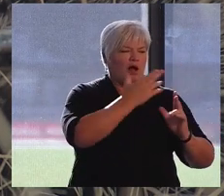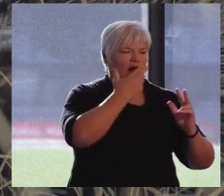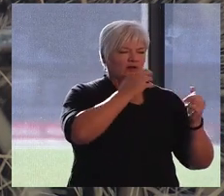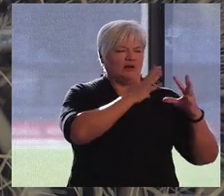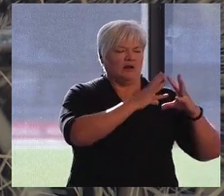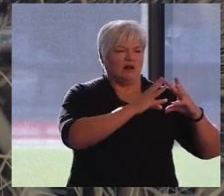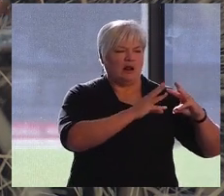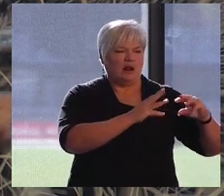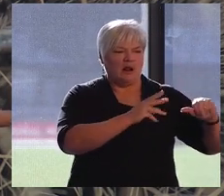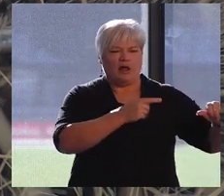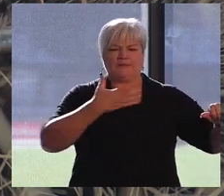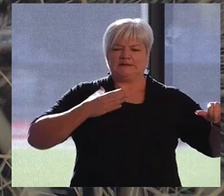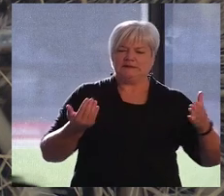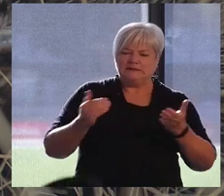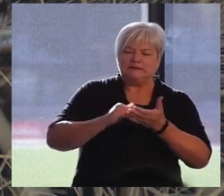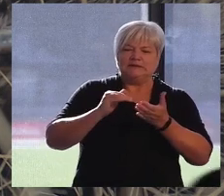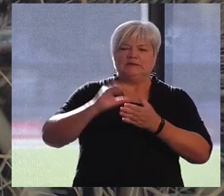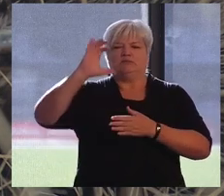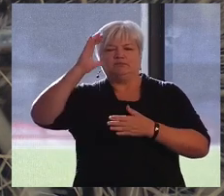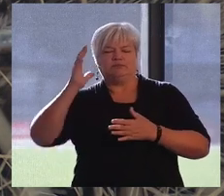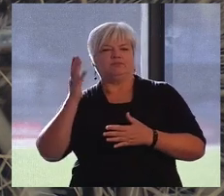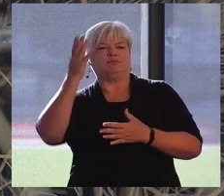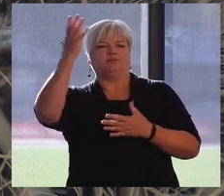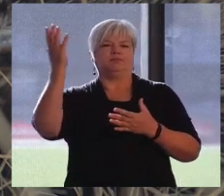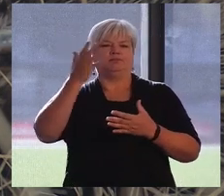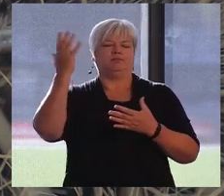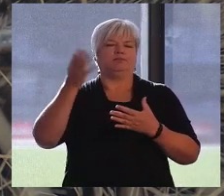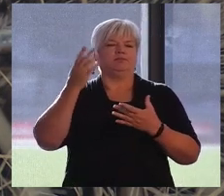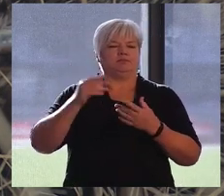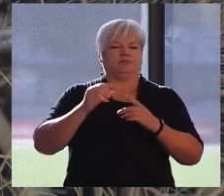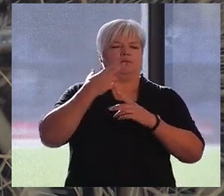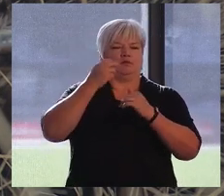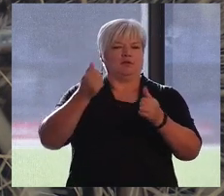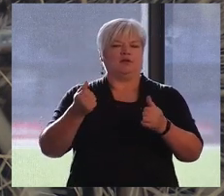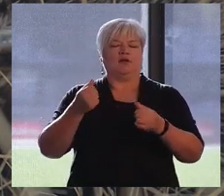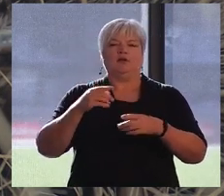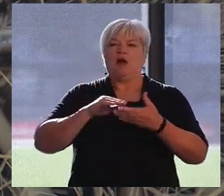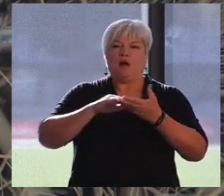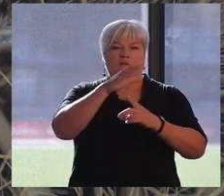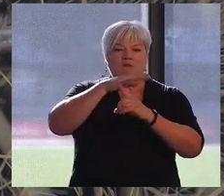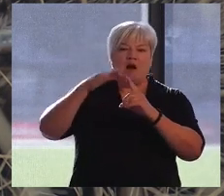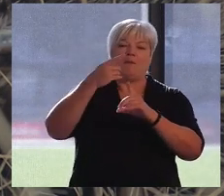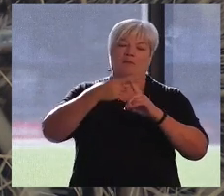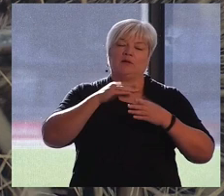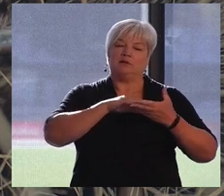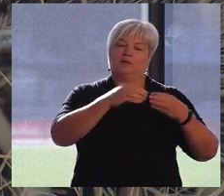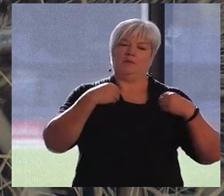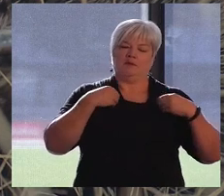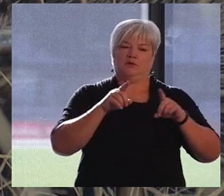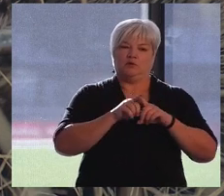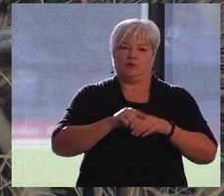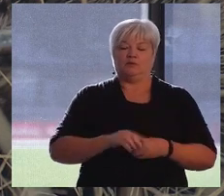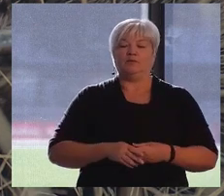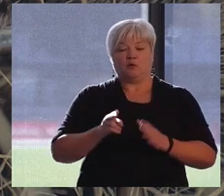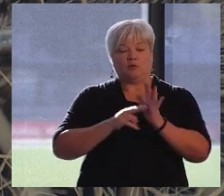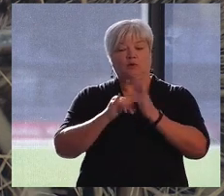need to build these renewables not just for the environment but for our energy security, and business understand that. So we do have a success story in New South